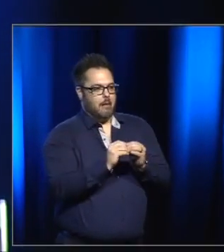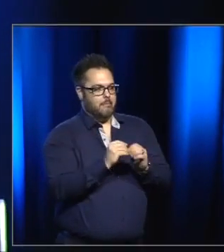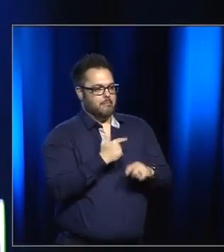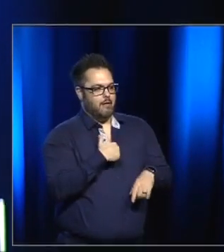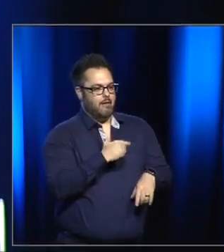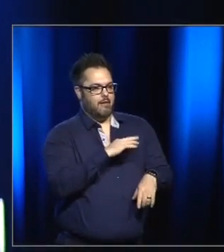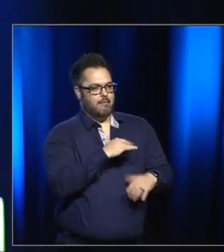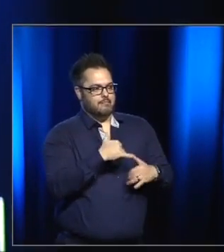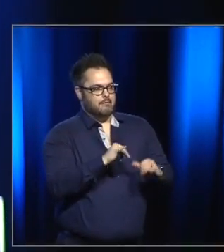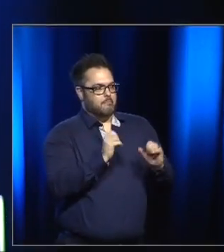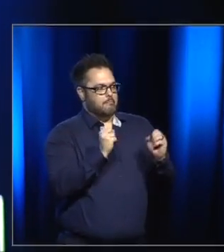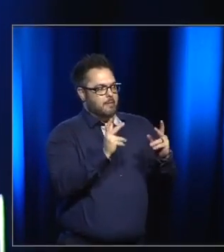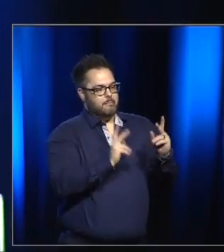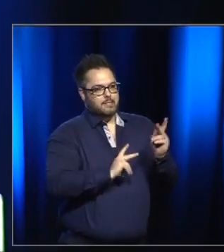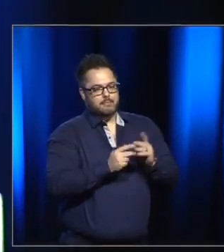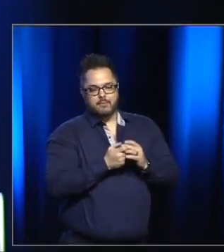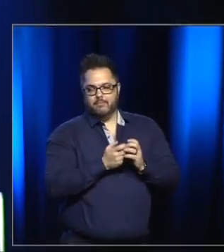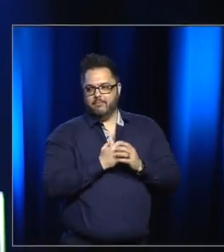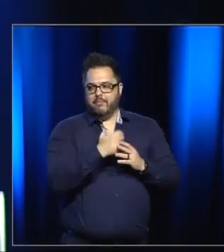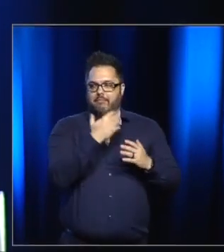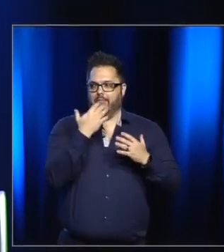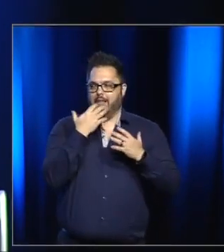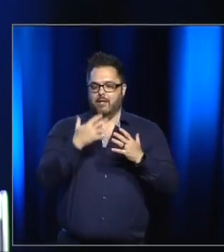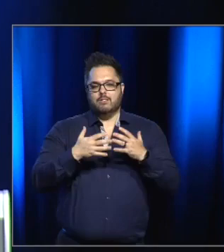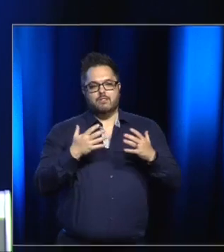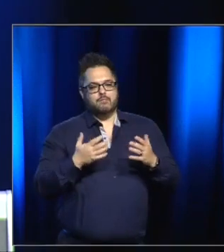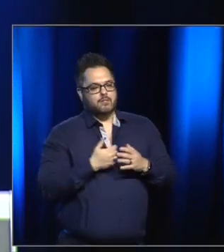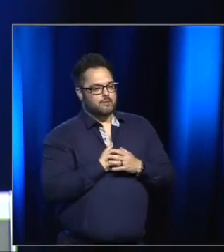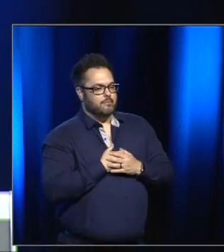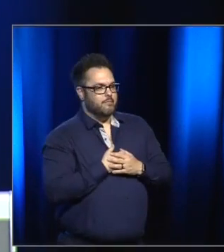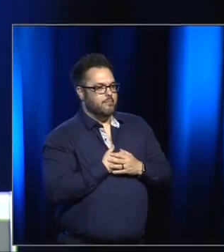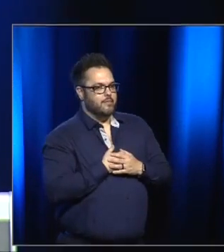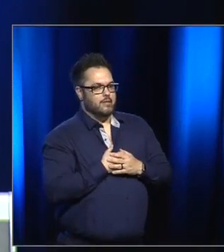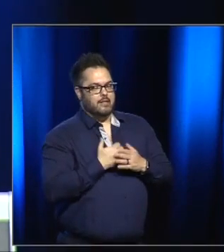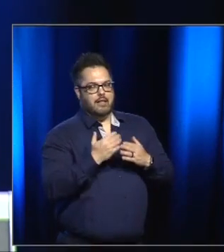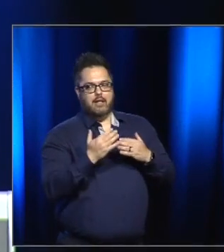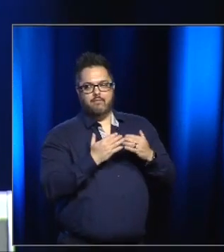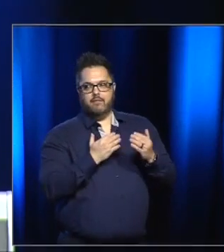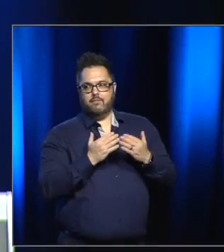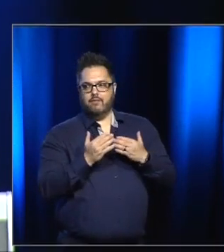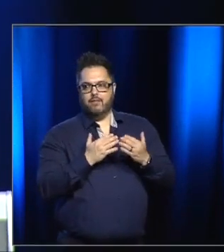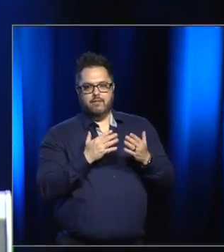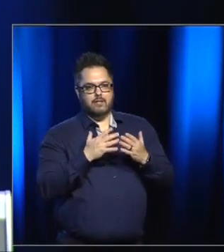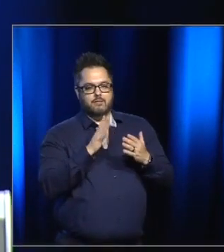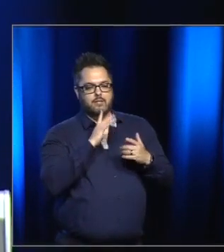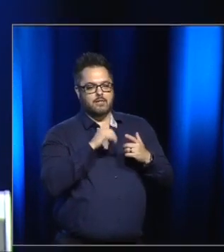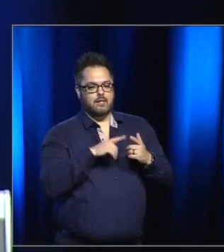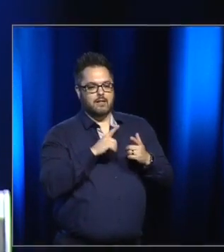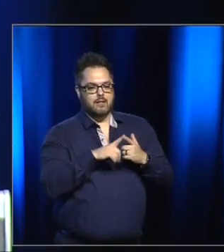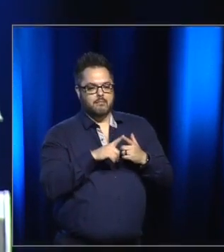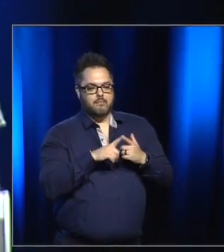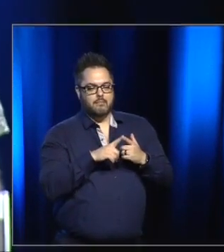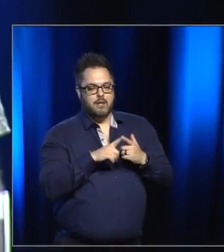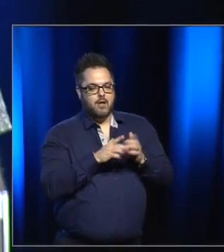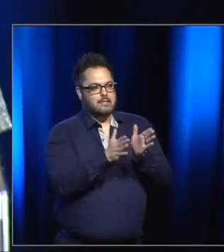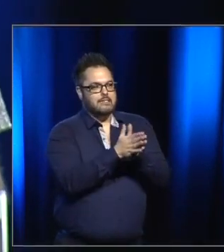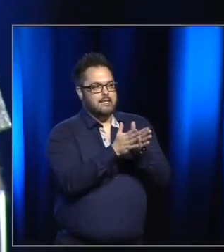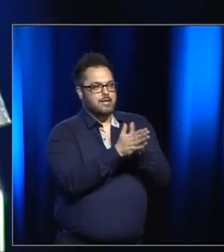here, so thank you. Even if, and spoiler alert, it's going to be quite a bit about seals in this talk, not so much about whales,